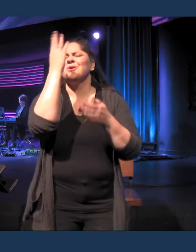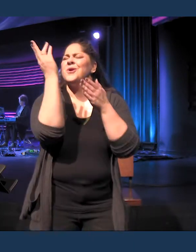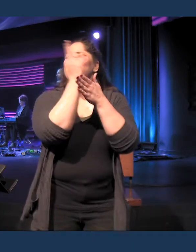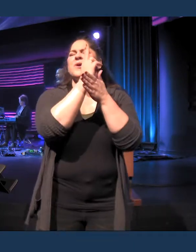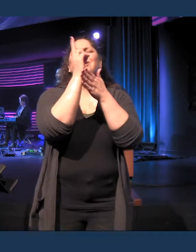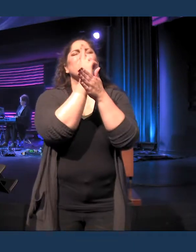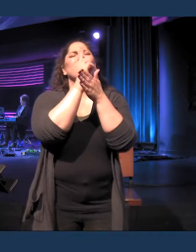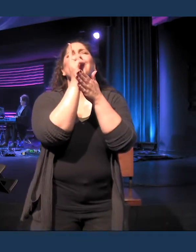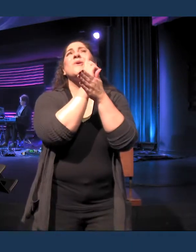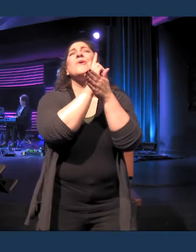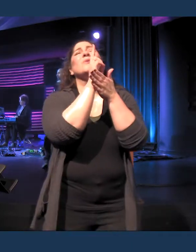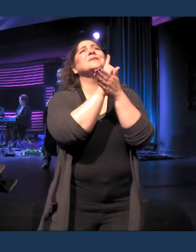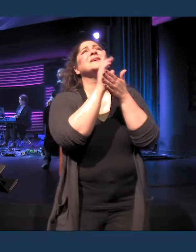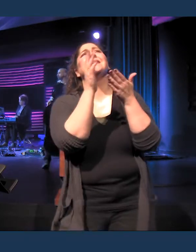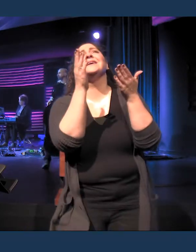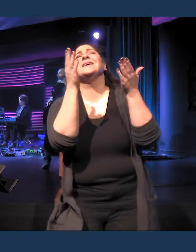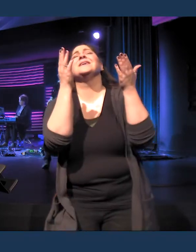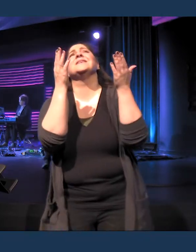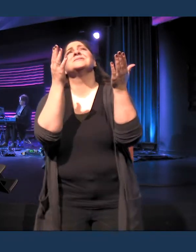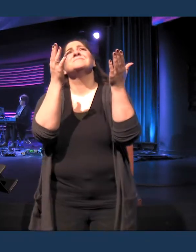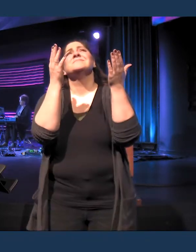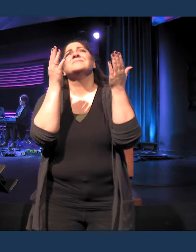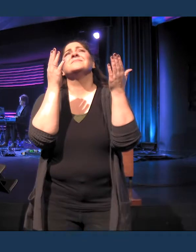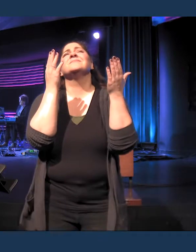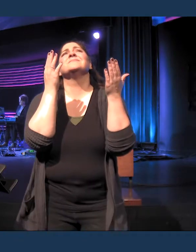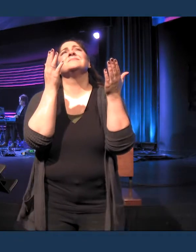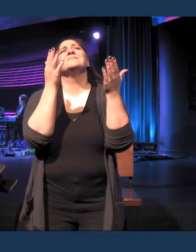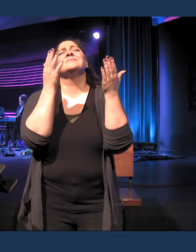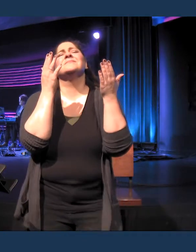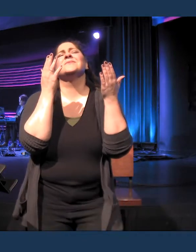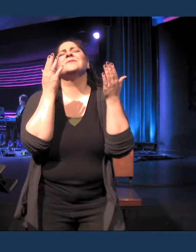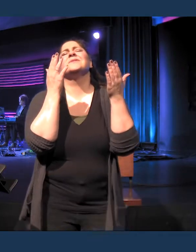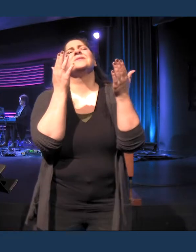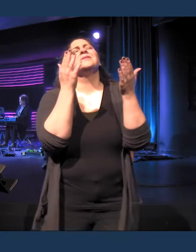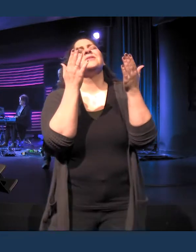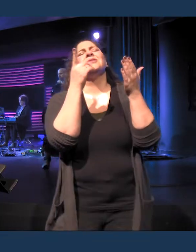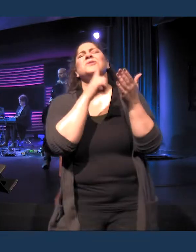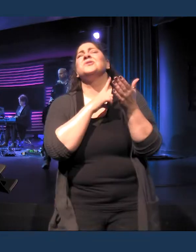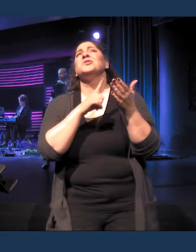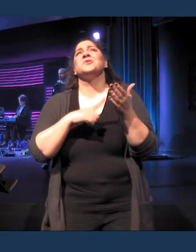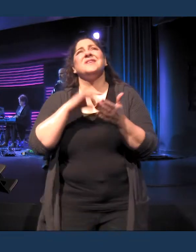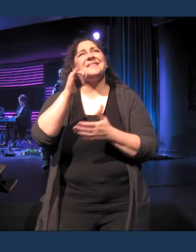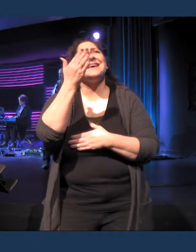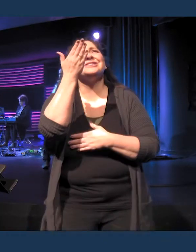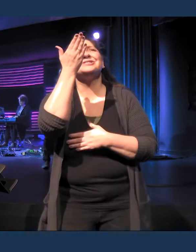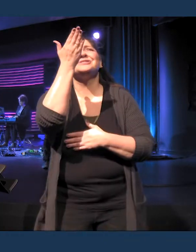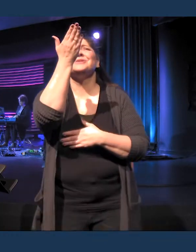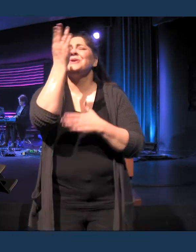That was